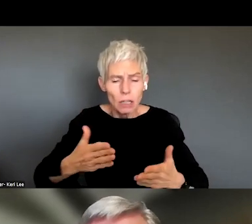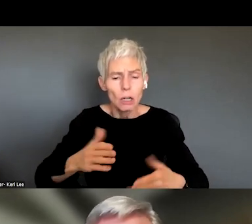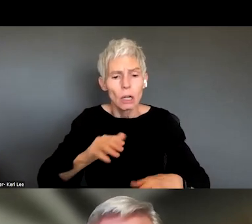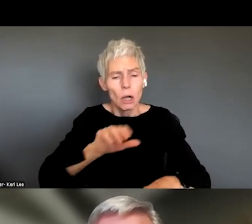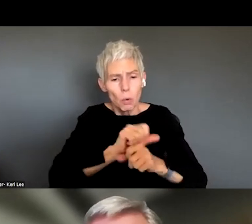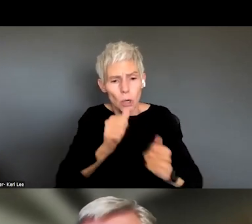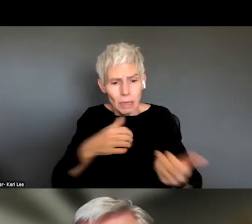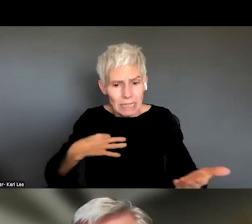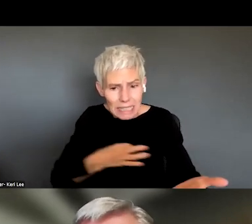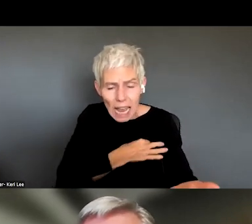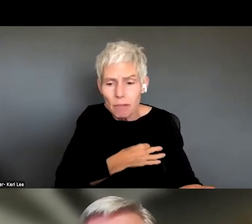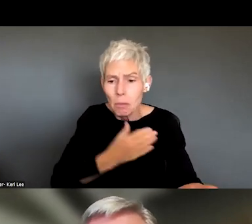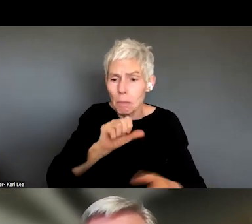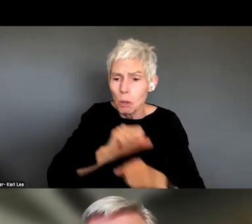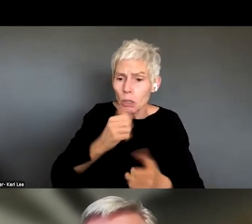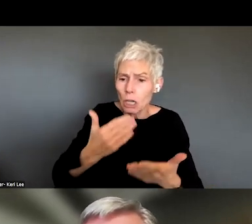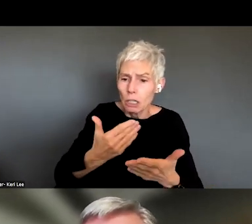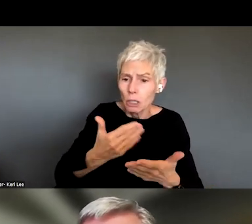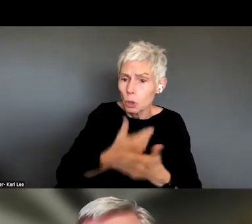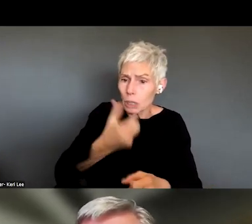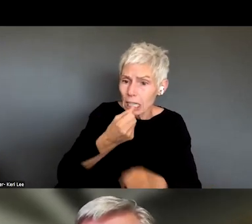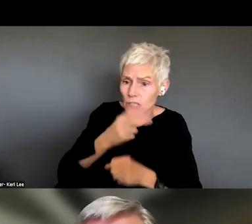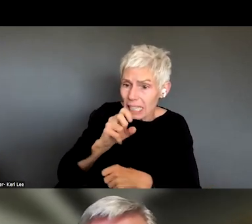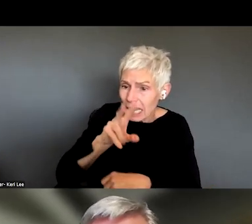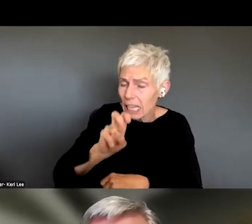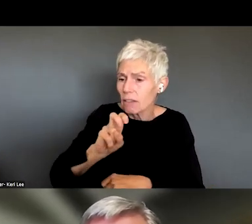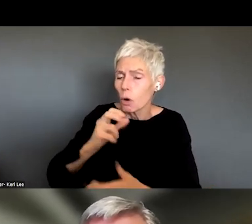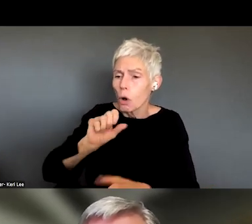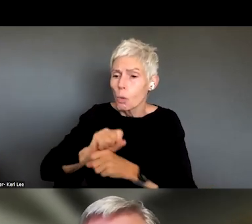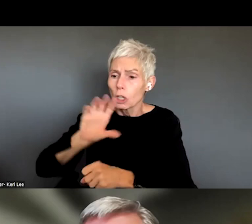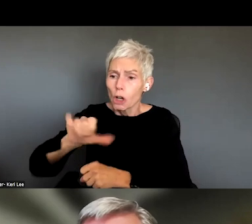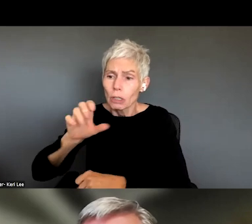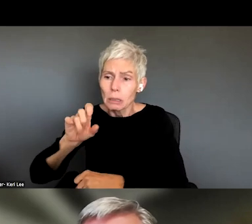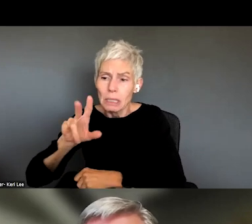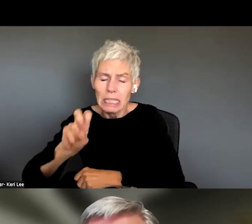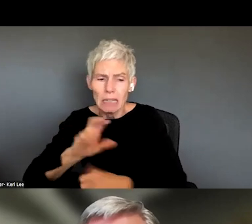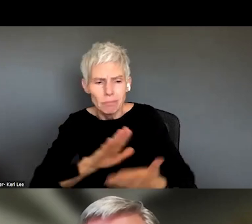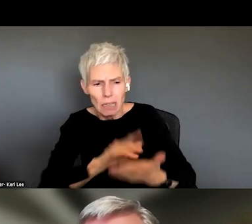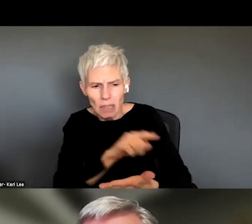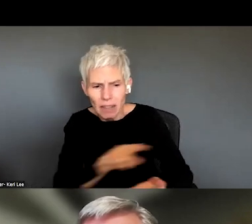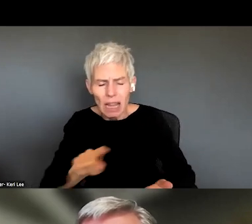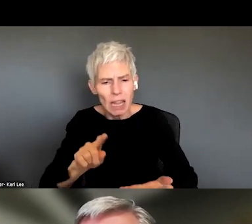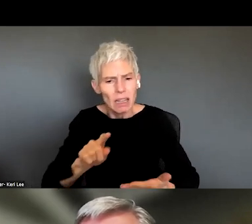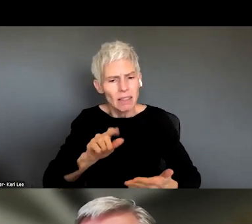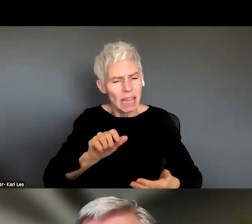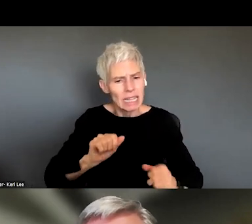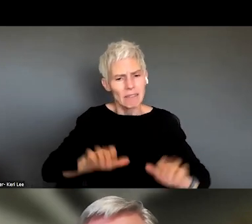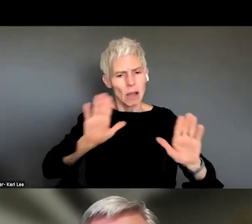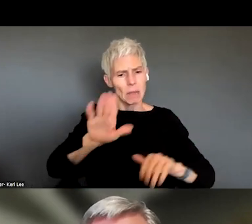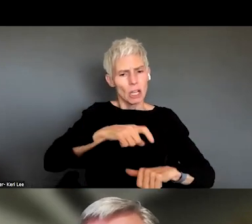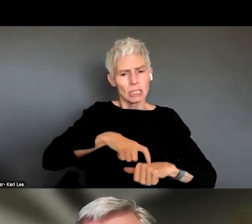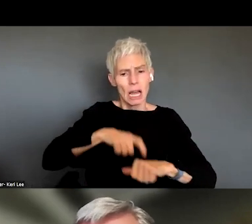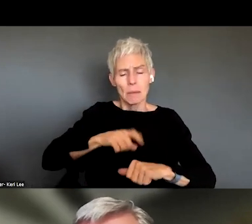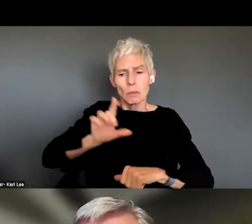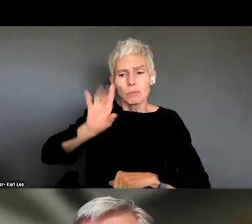worked on a Christmas Eve or Christmas, to really give them kudos and thanks for sacrificing and taking that time, because the crisis never stops in that